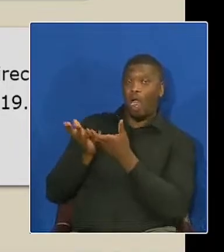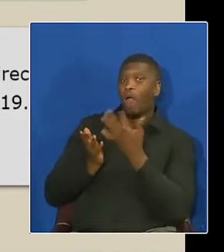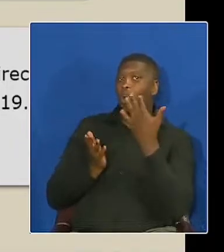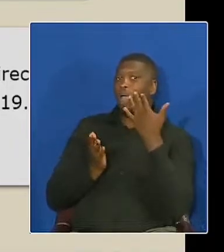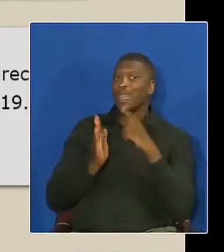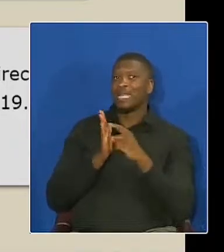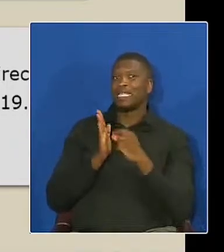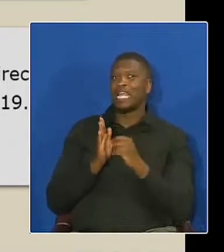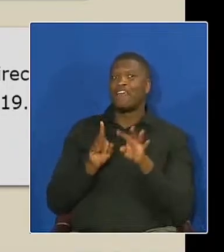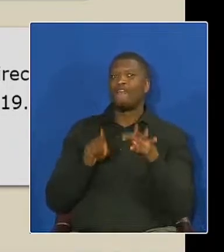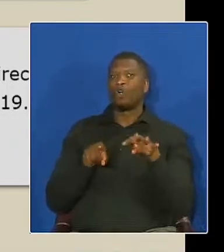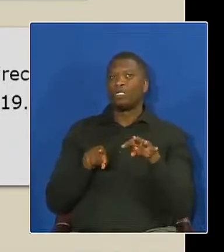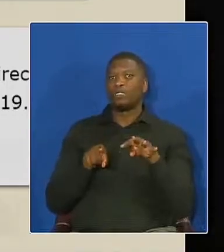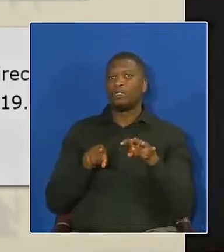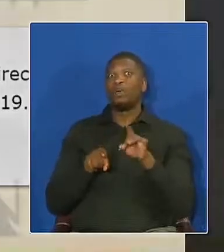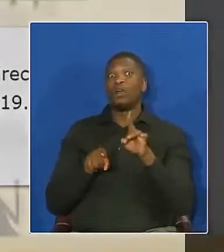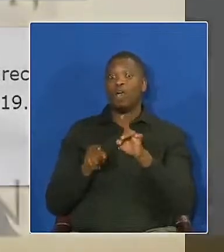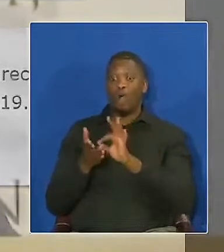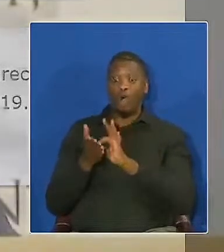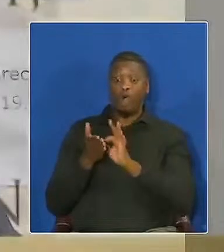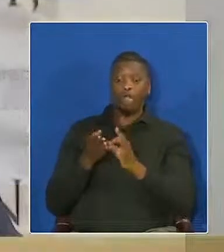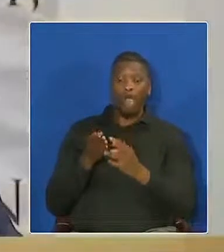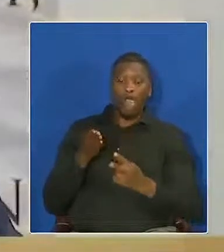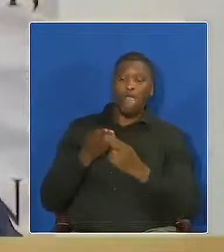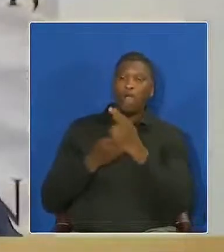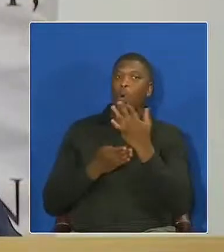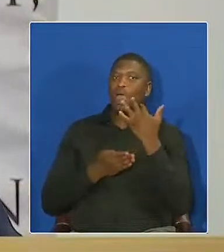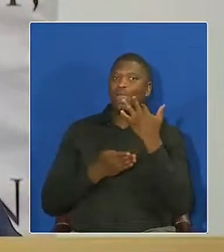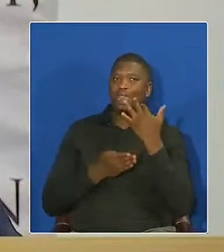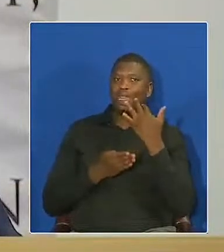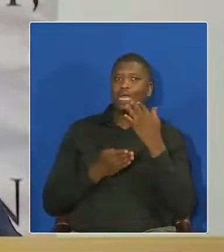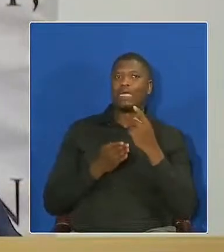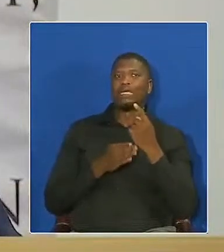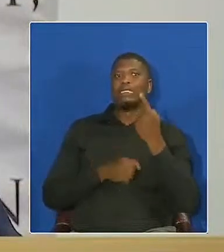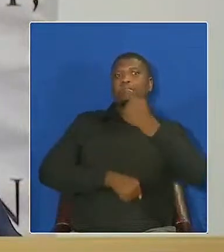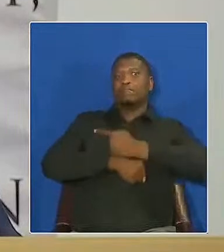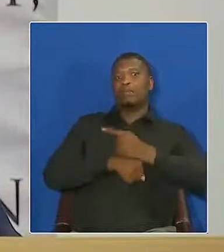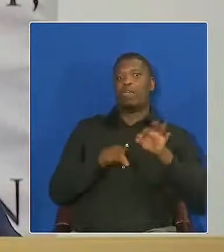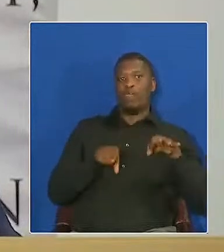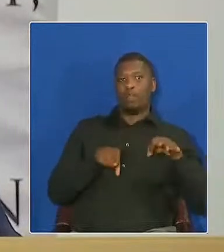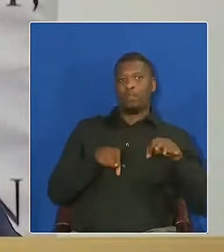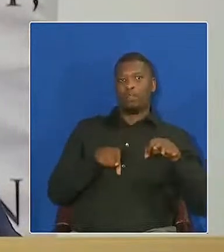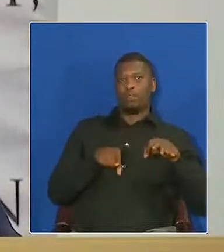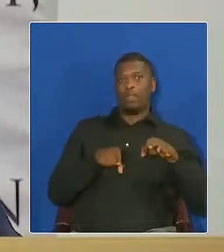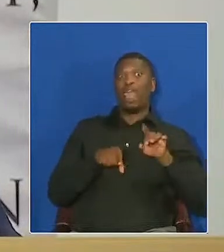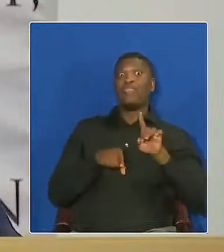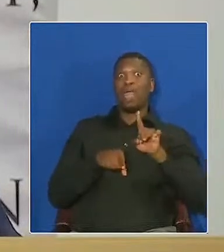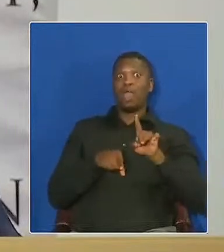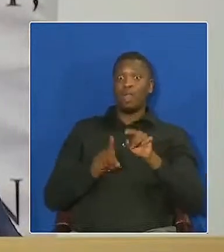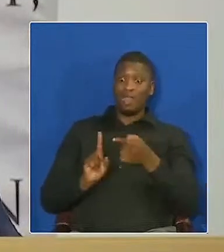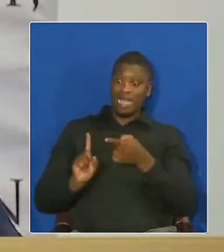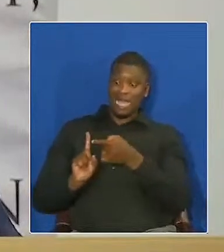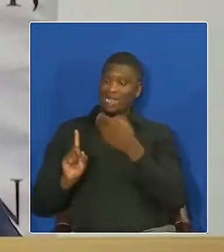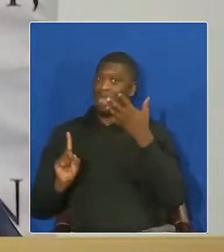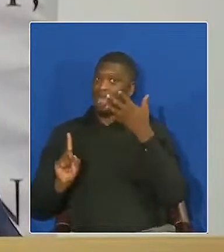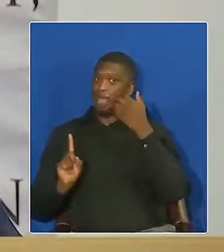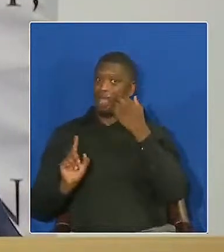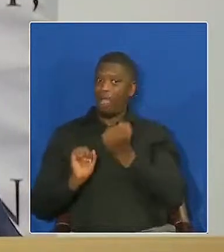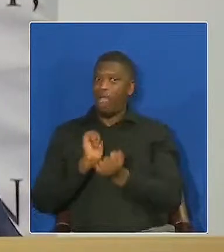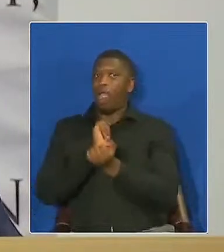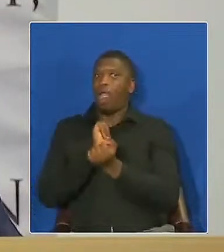contract was cancelled on the 13th, and then Mr. Matlala was arrested by GCI Ops on the